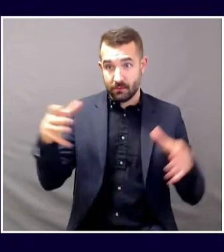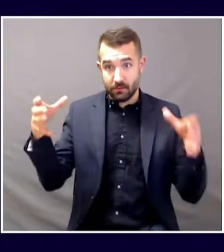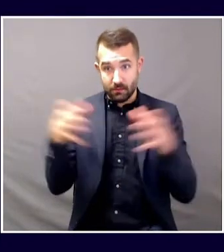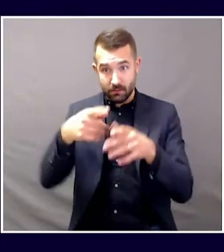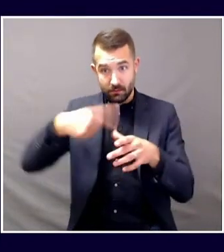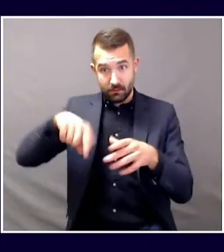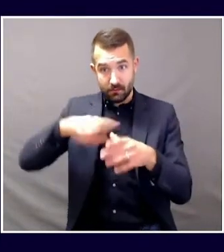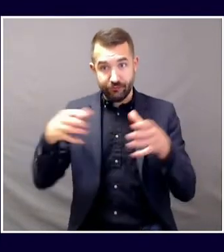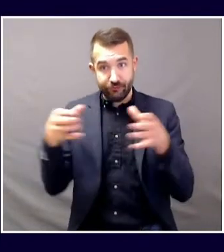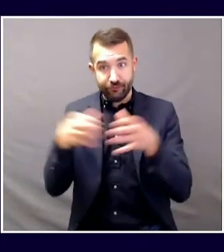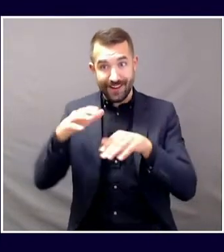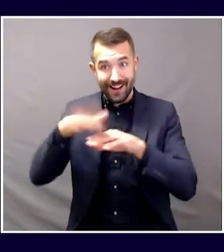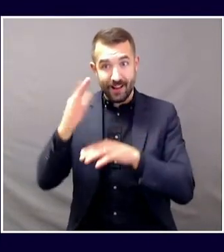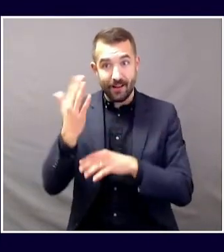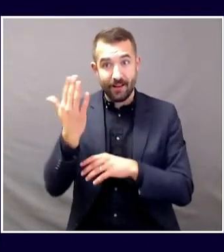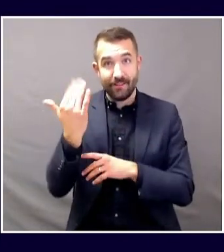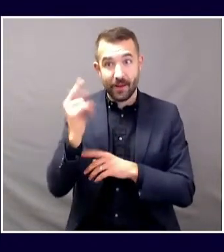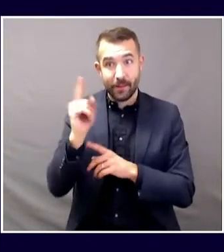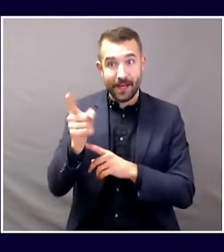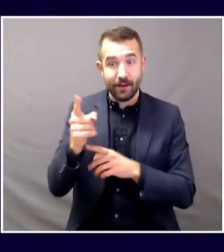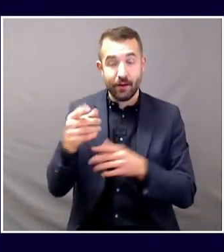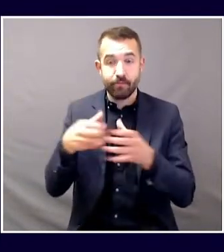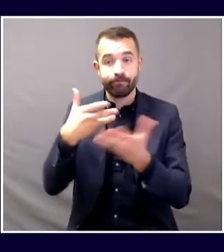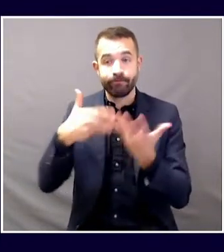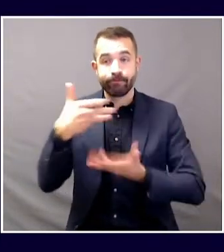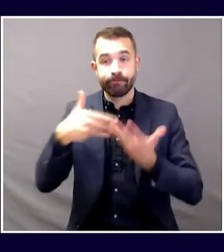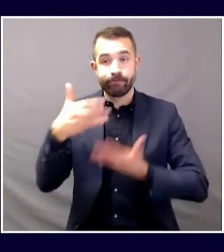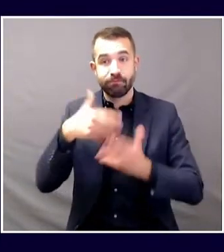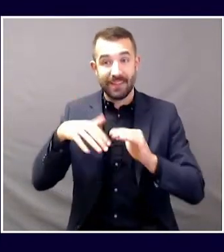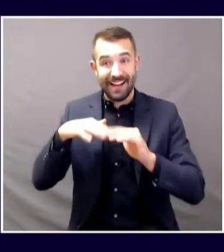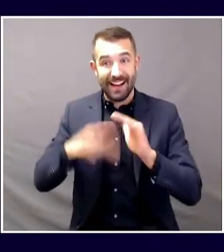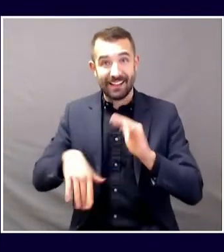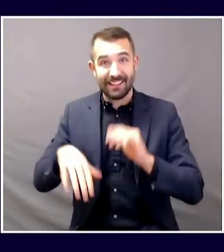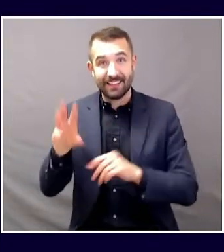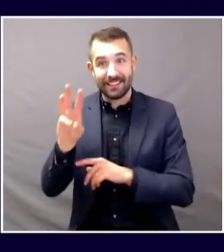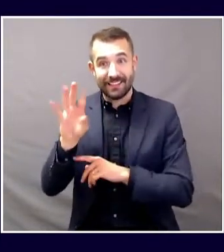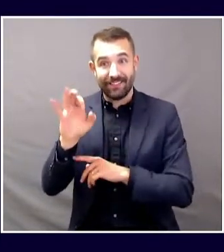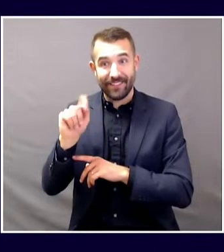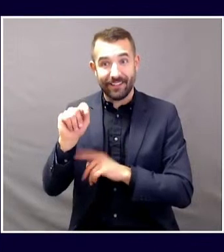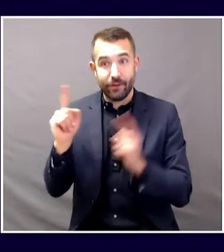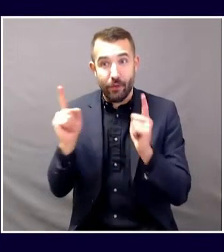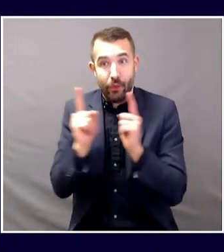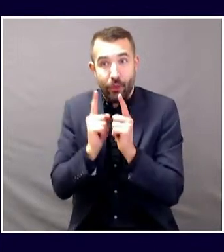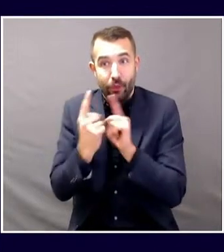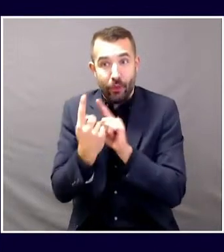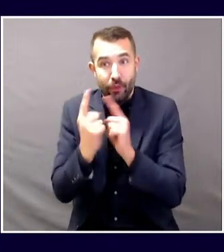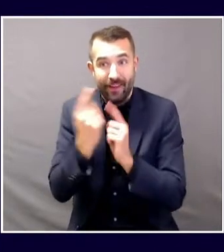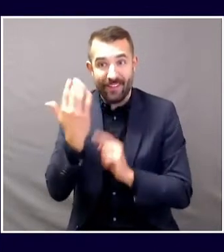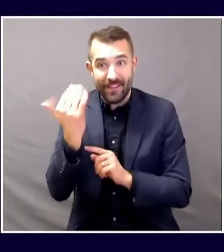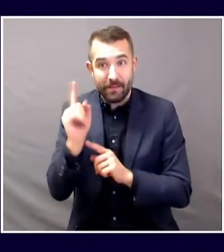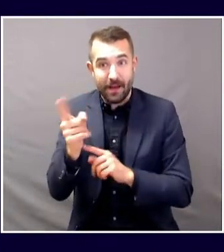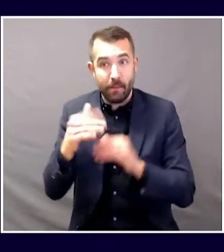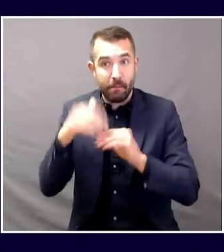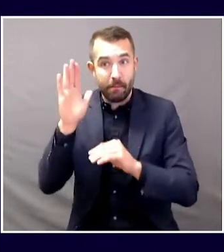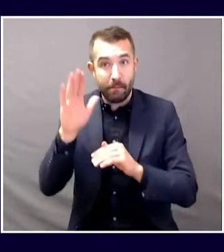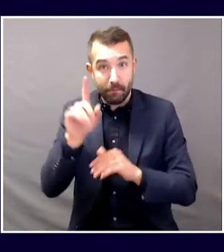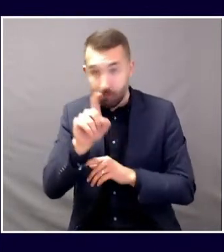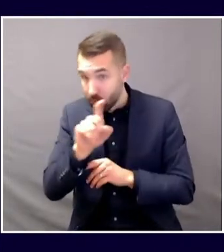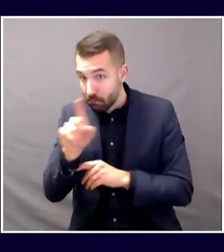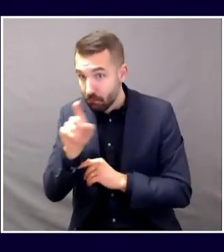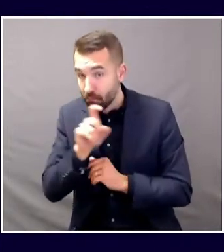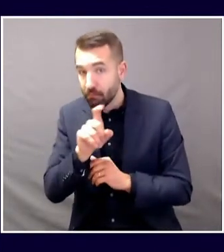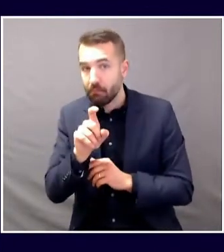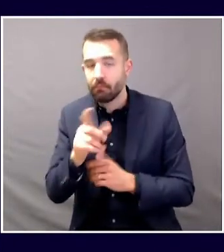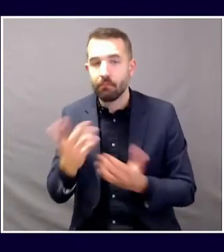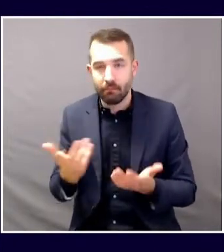of contact within 6 feet? The second thing that's really critical, though, is the chronology of their